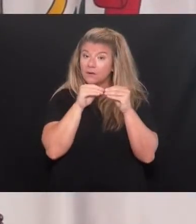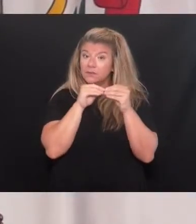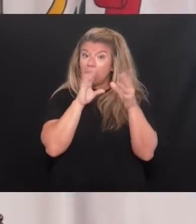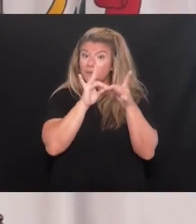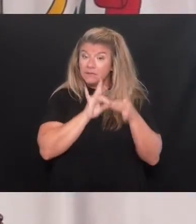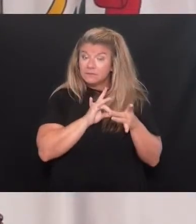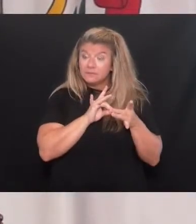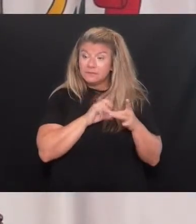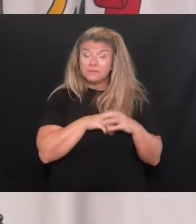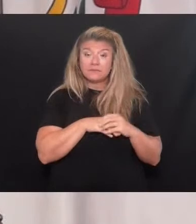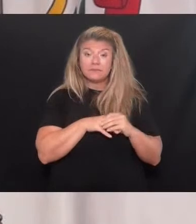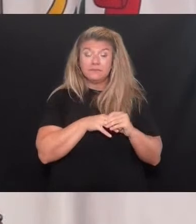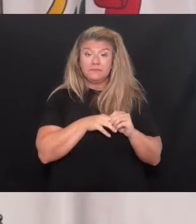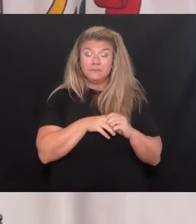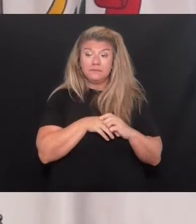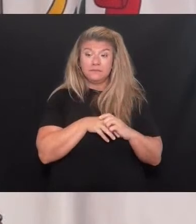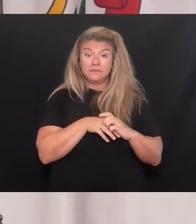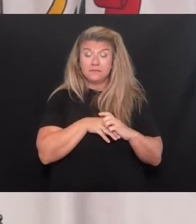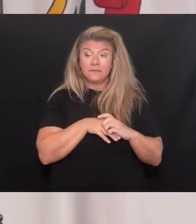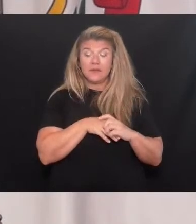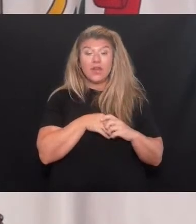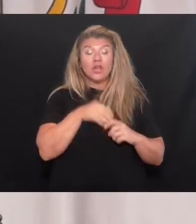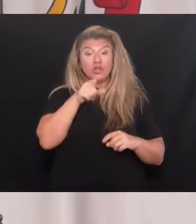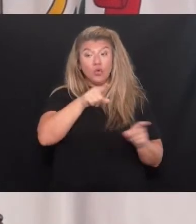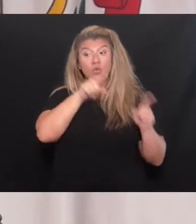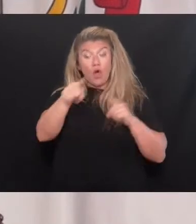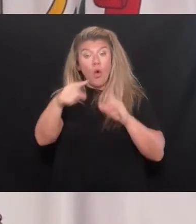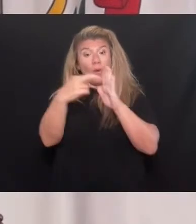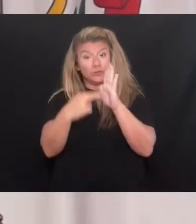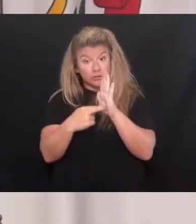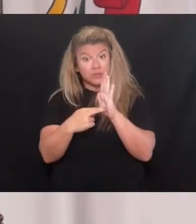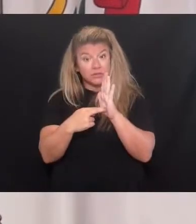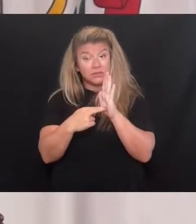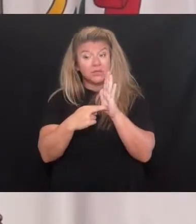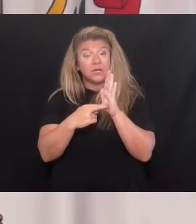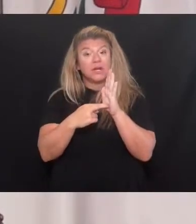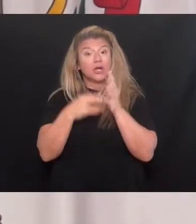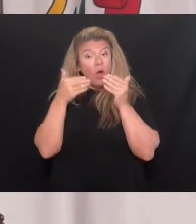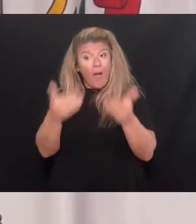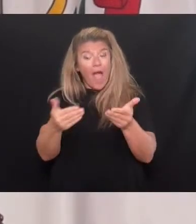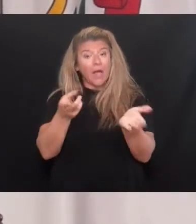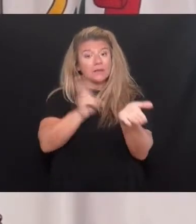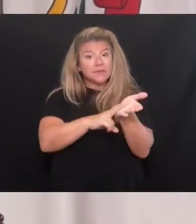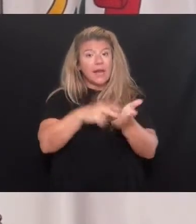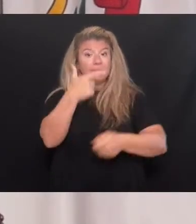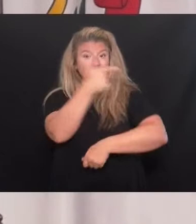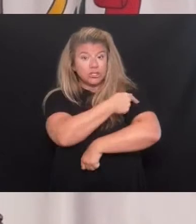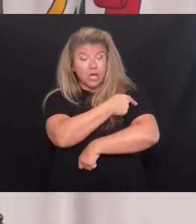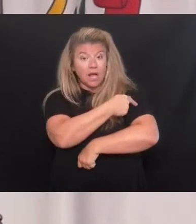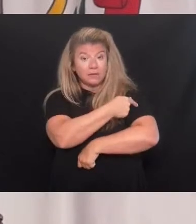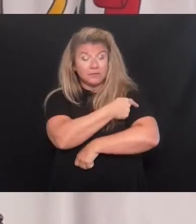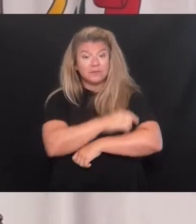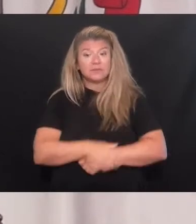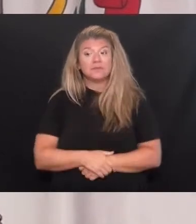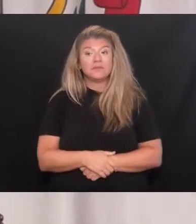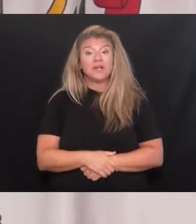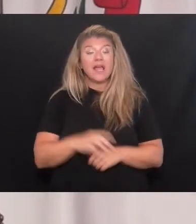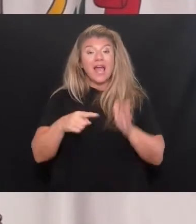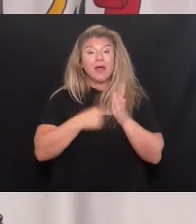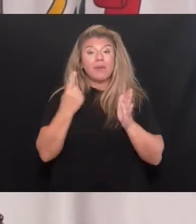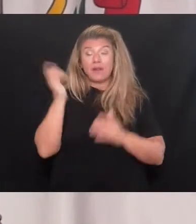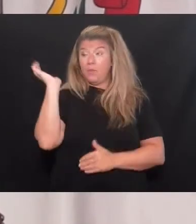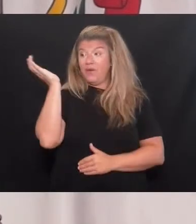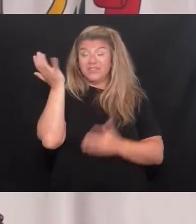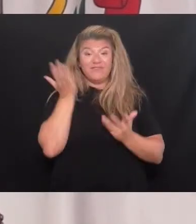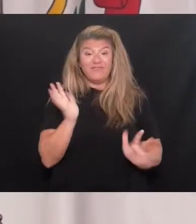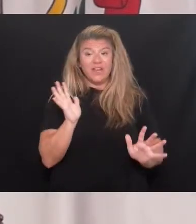that about getting yourself registered and getting that first shot, all that's really good. Right as soon as the briefing's over today, we're